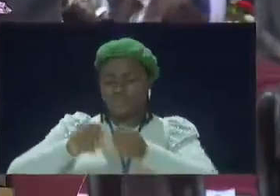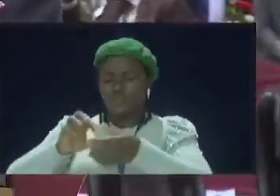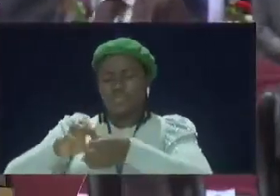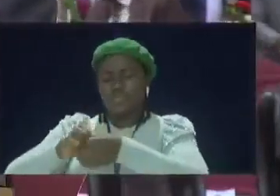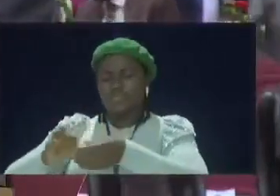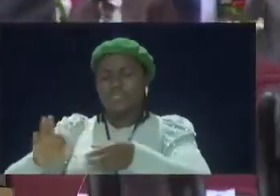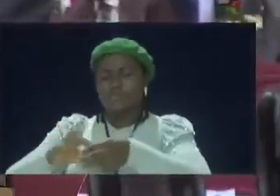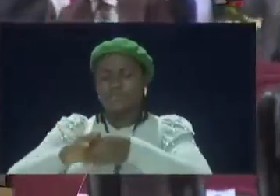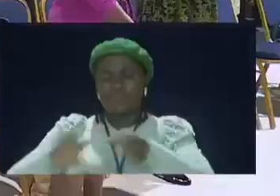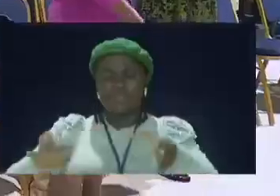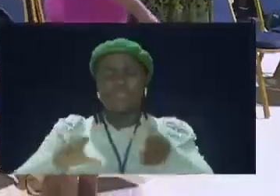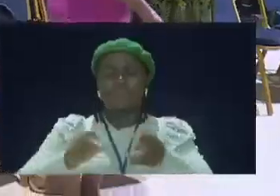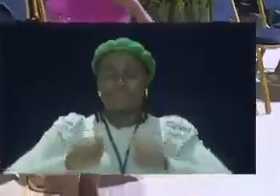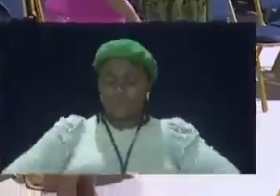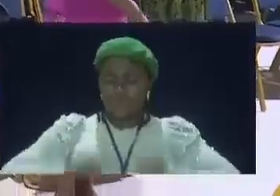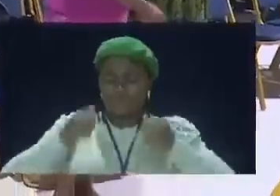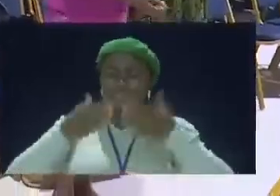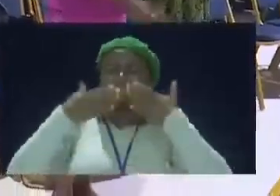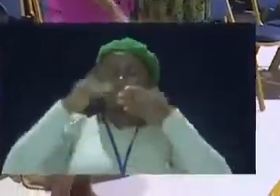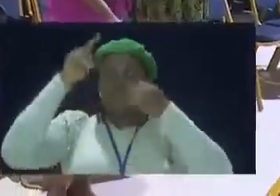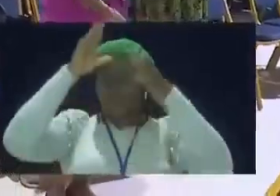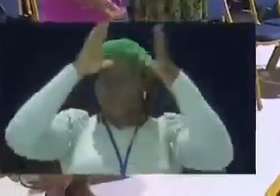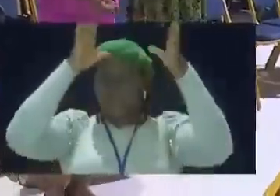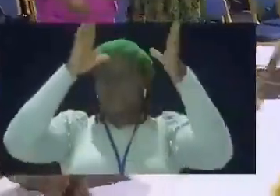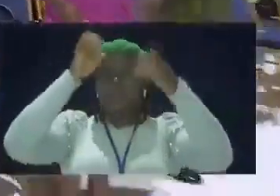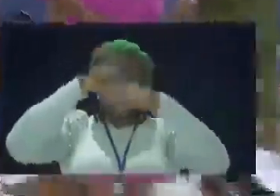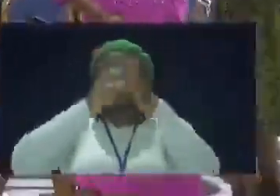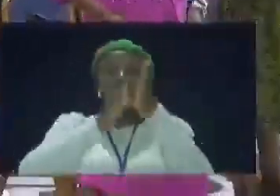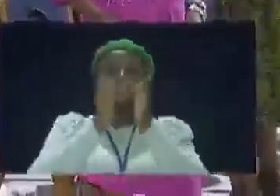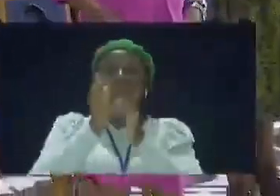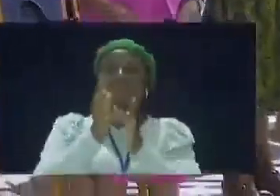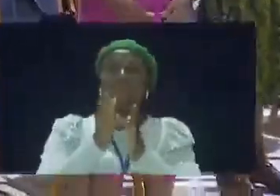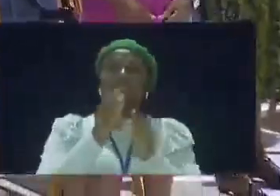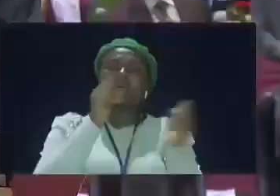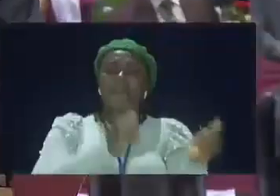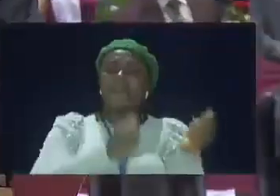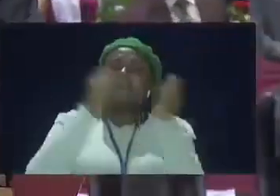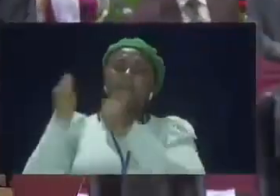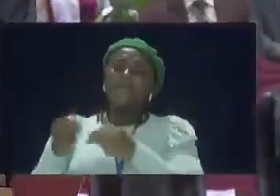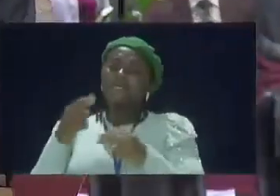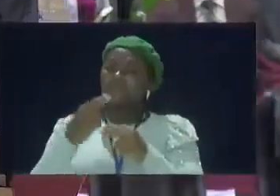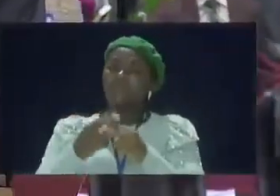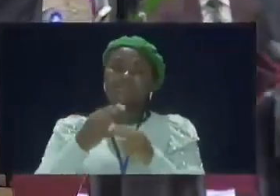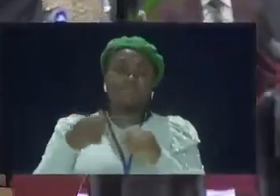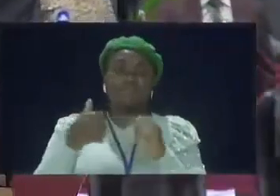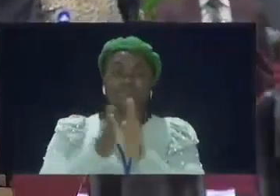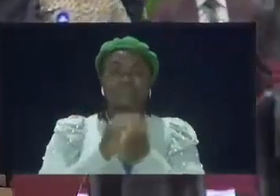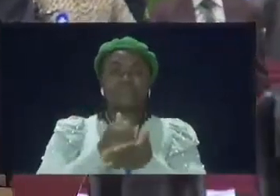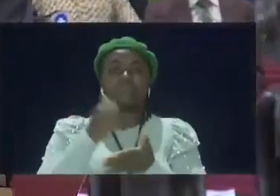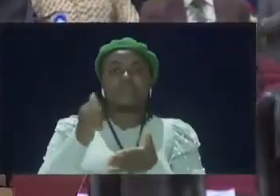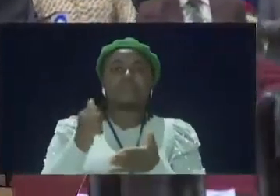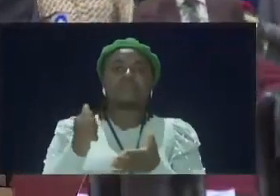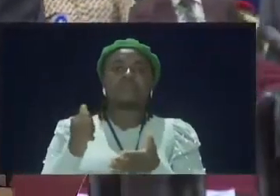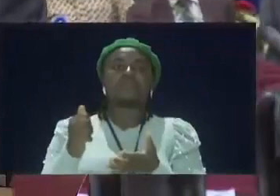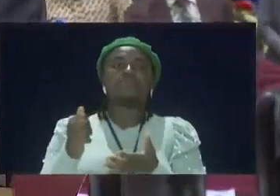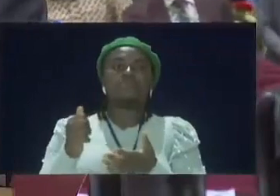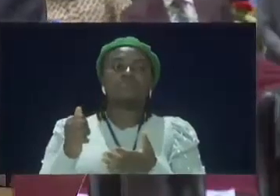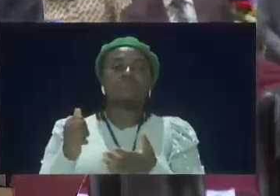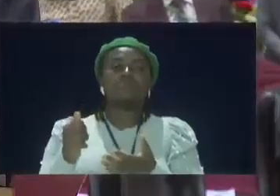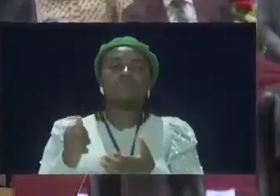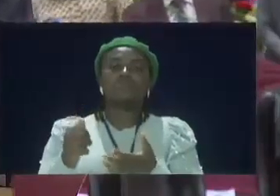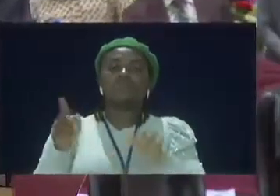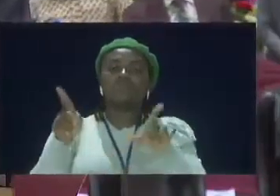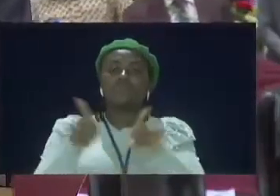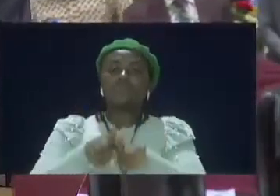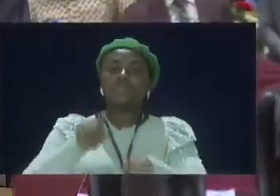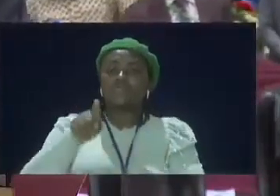the name of Jesus. Thank you, Father. In Jesus' mighty name, we pray. As you